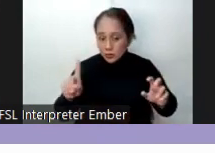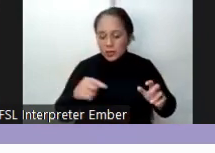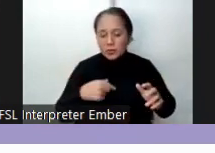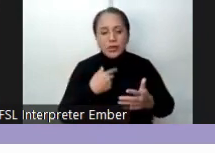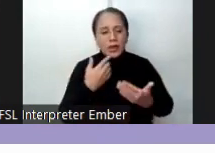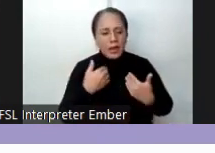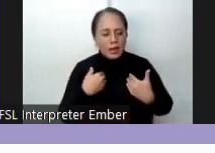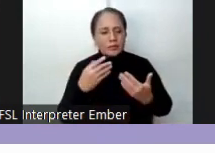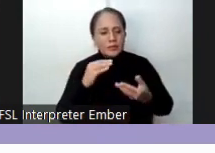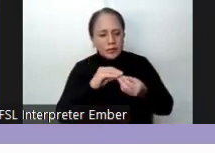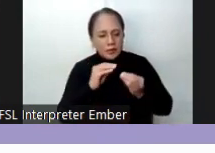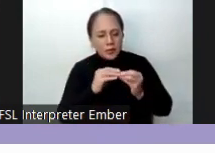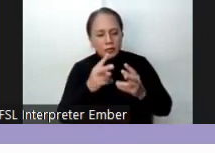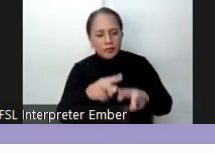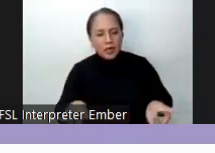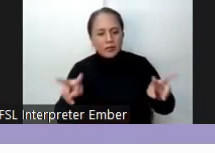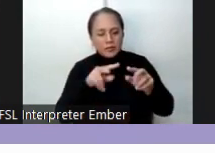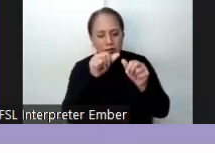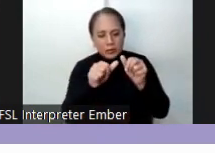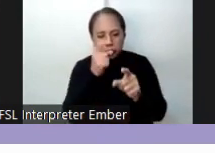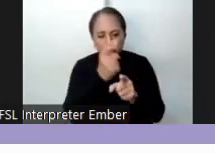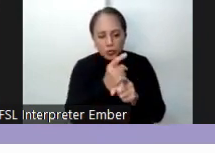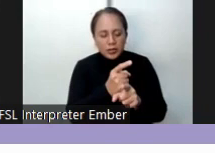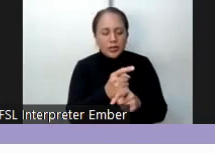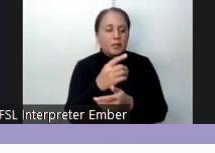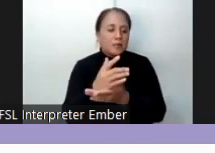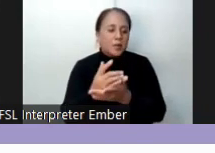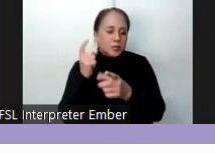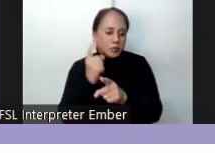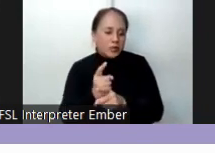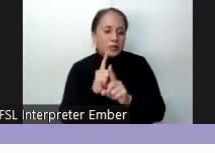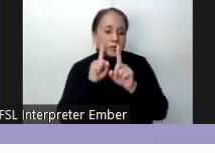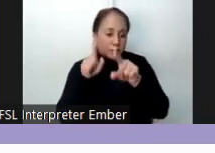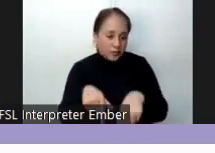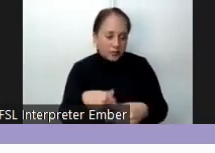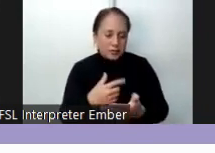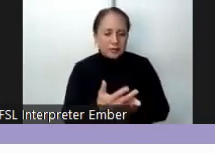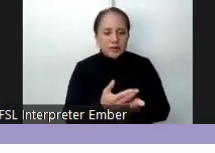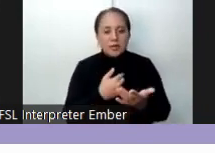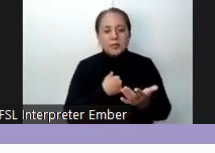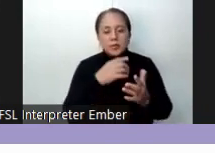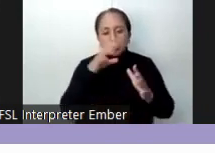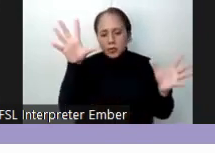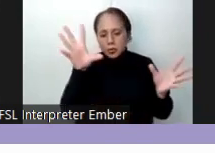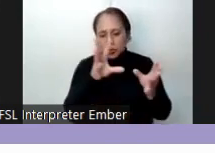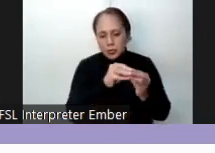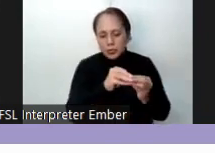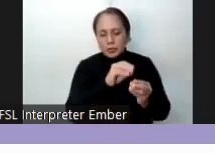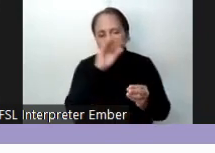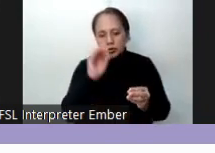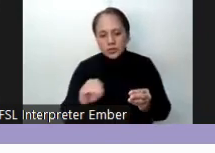assigned a numerical value for each correct and partially correct responses, then computed for the aggregate